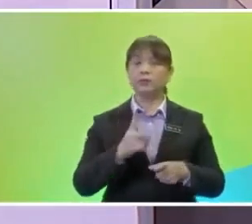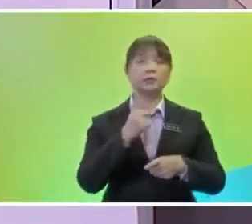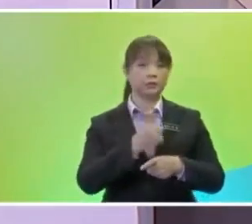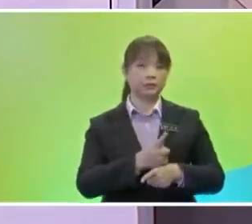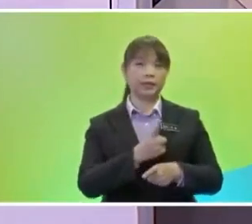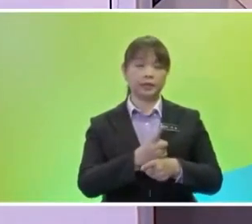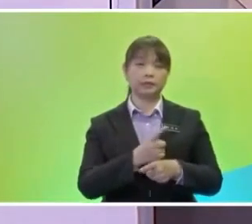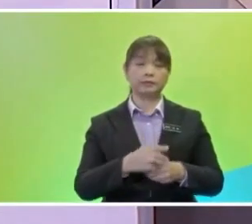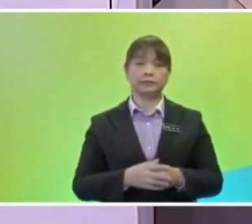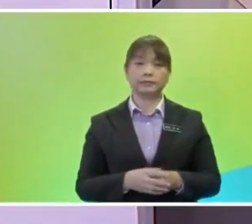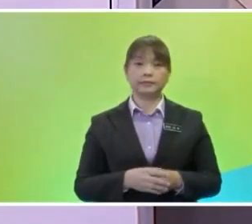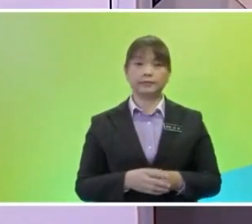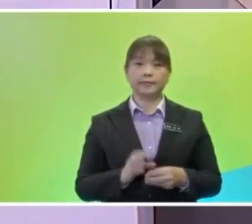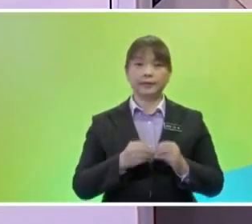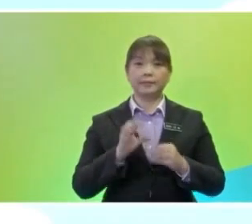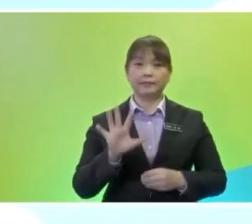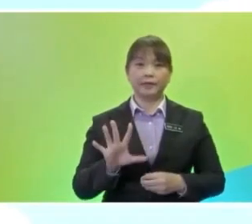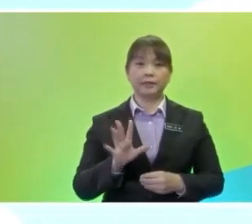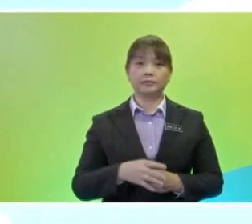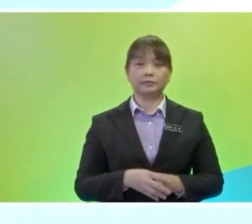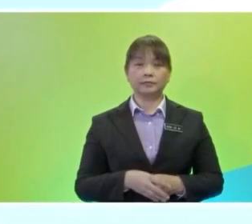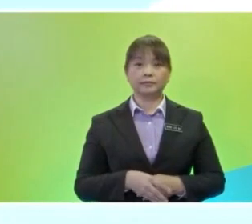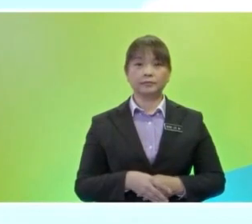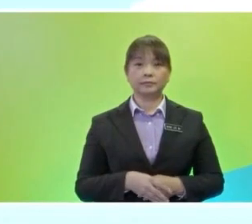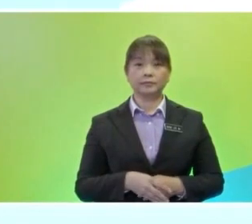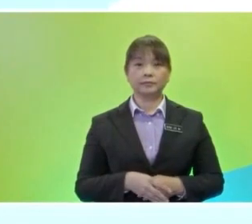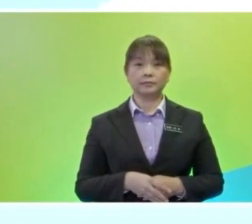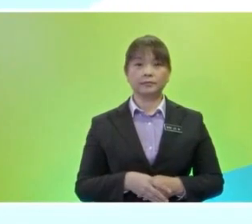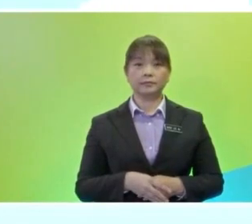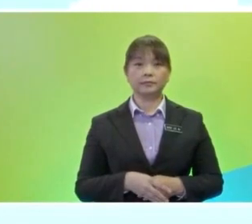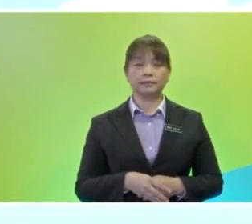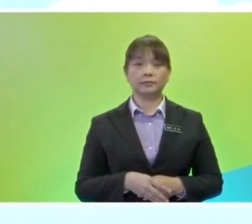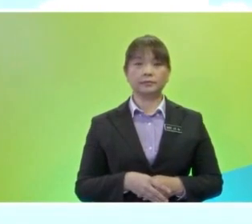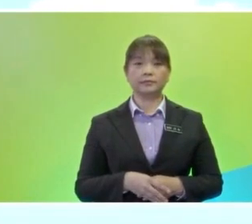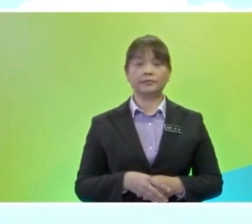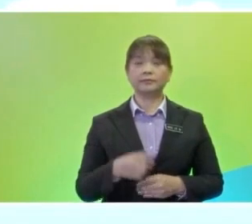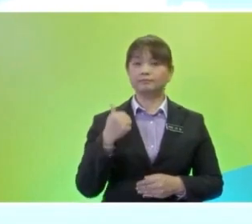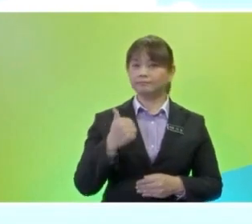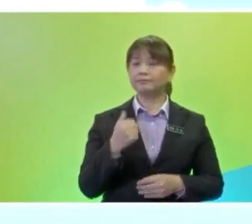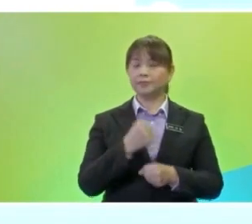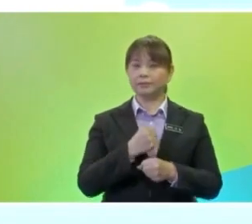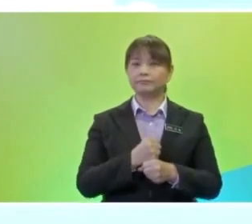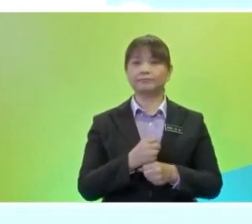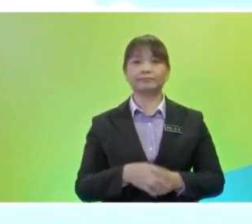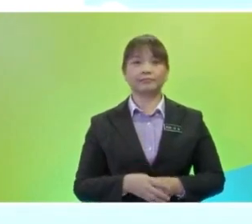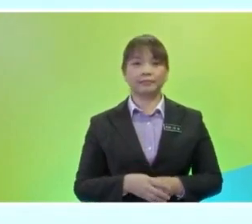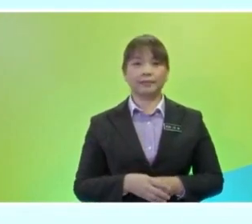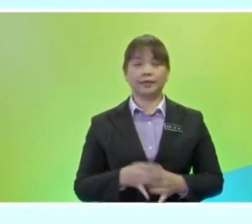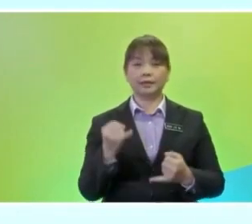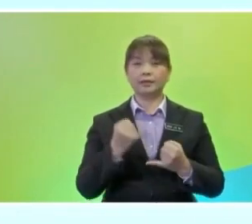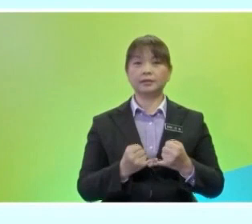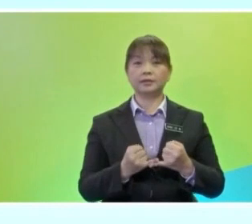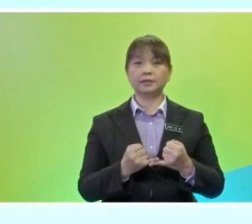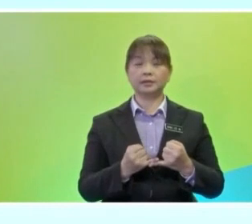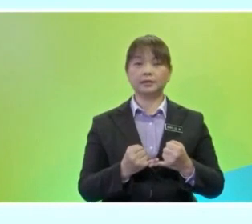Very good. And then number five? It was the scariest activity I've ever done. Good job. And the last one? The last one is, I